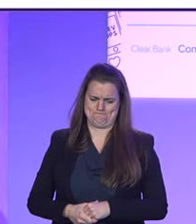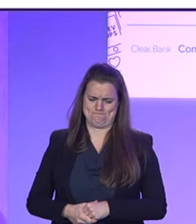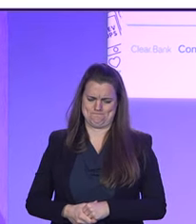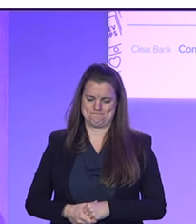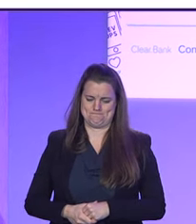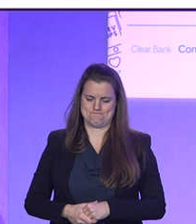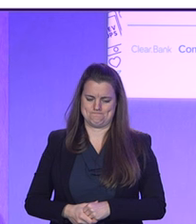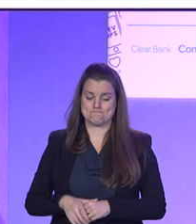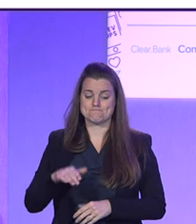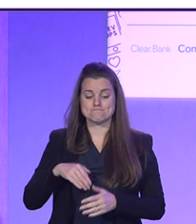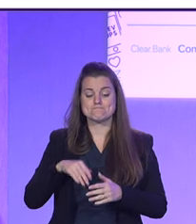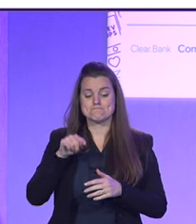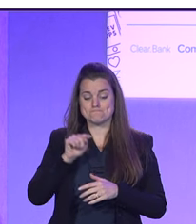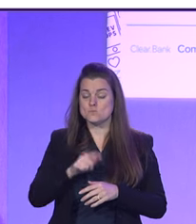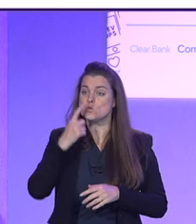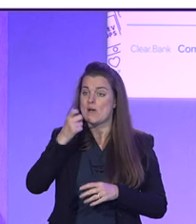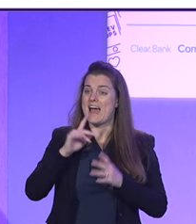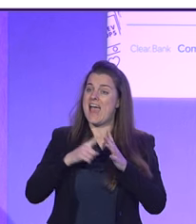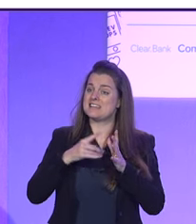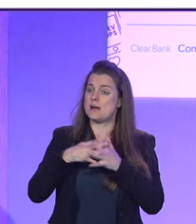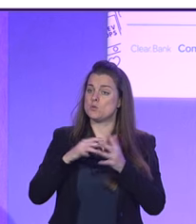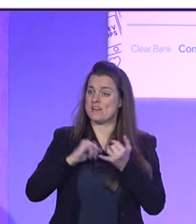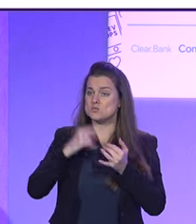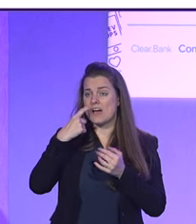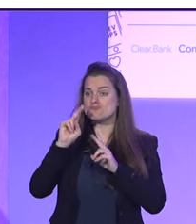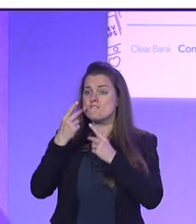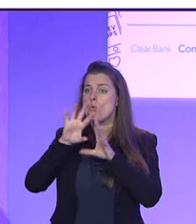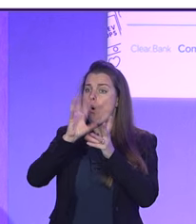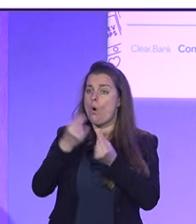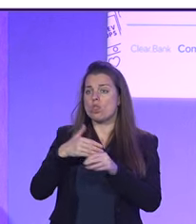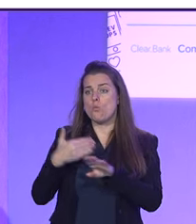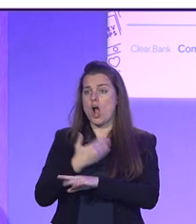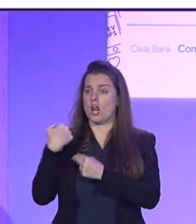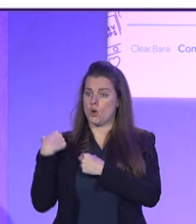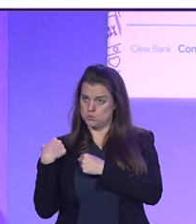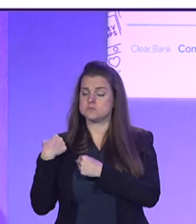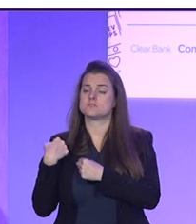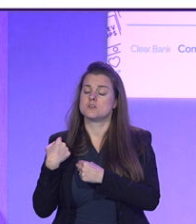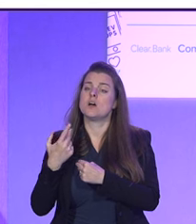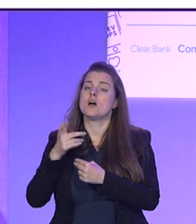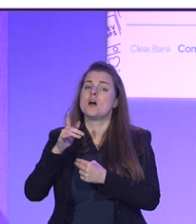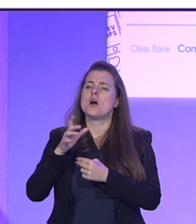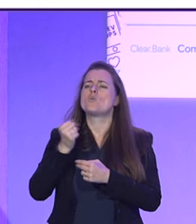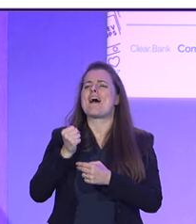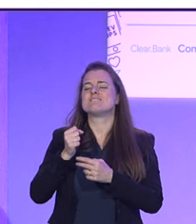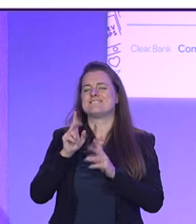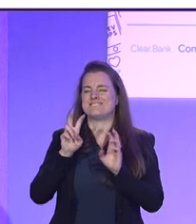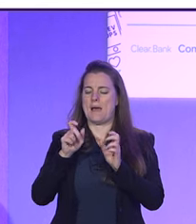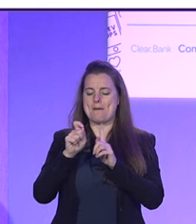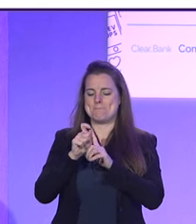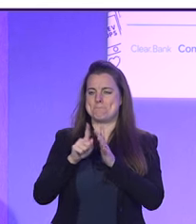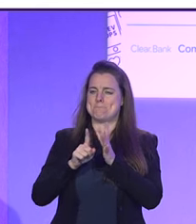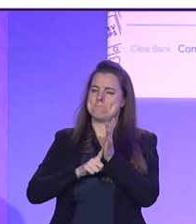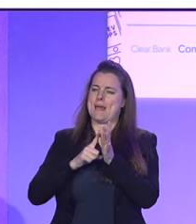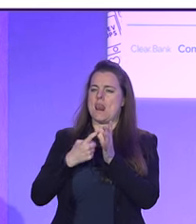can actually review all your workloads. And there is a pillar that has been introduced in the